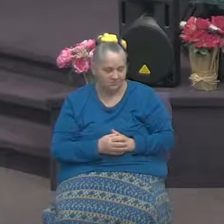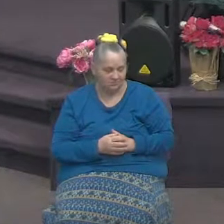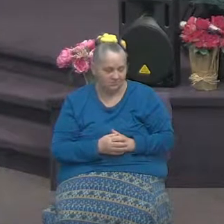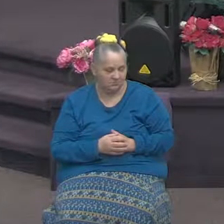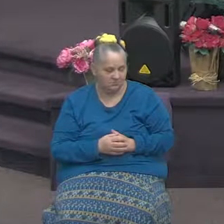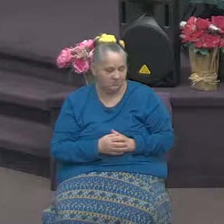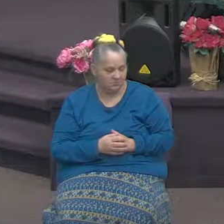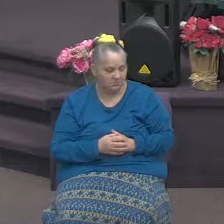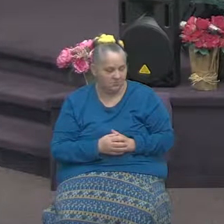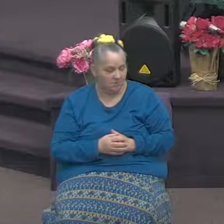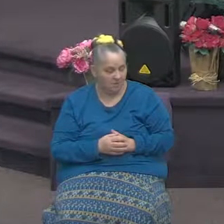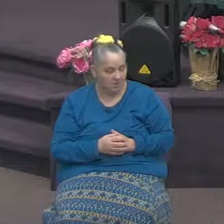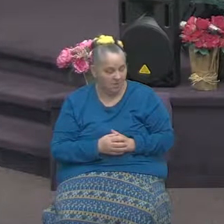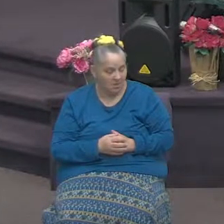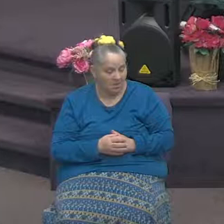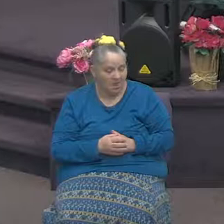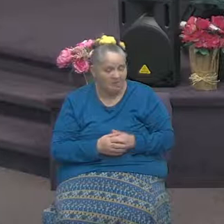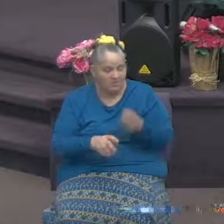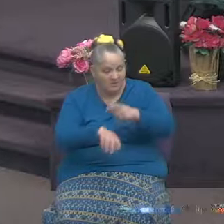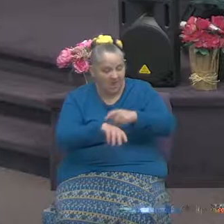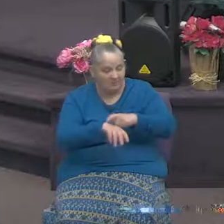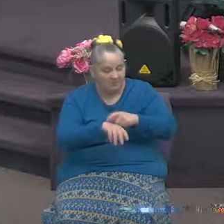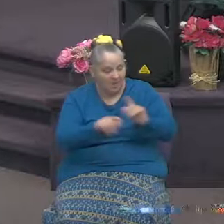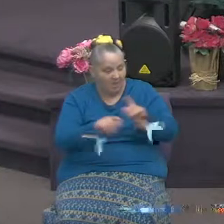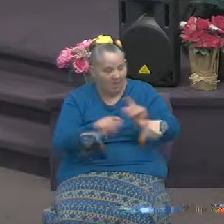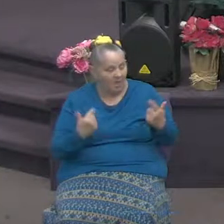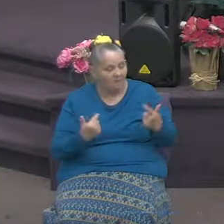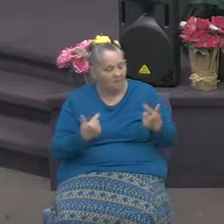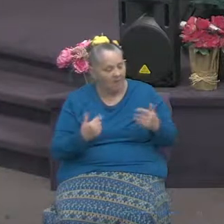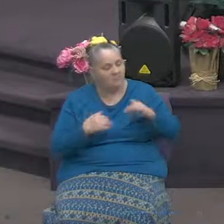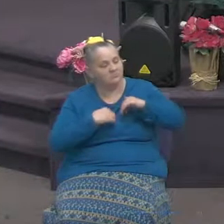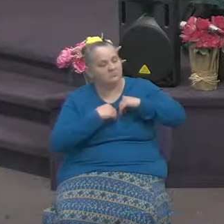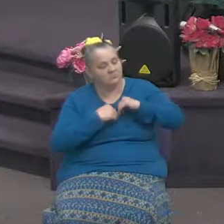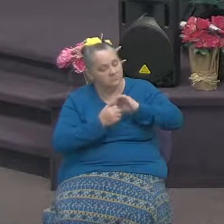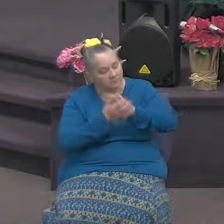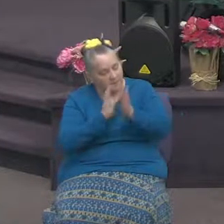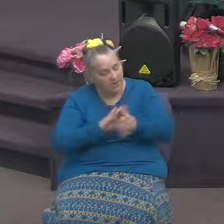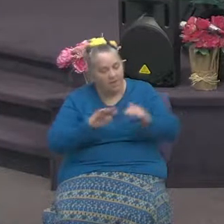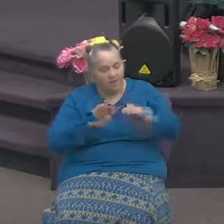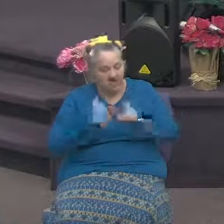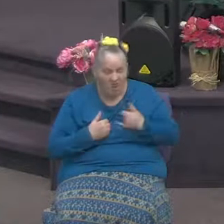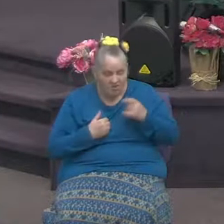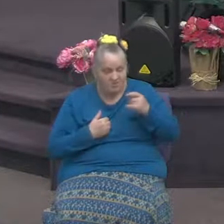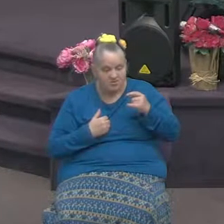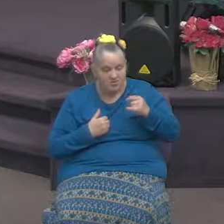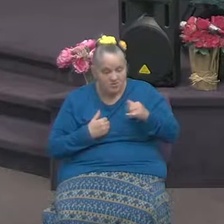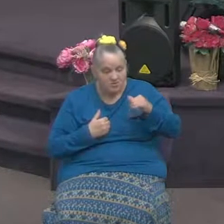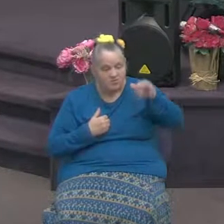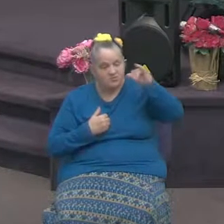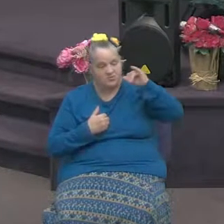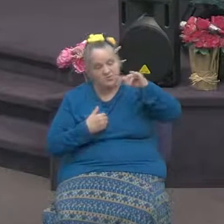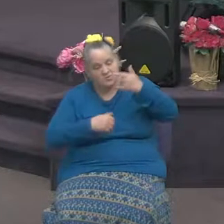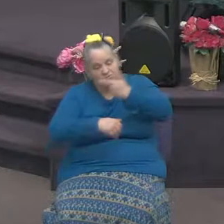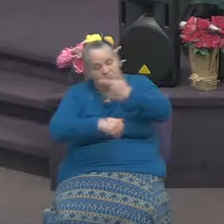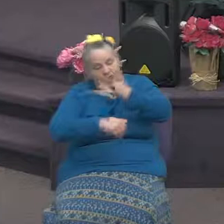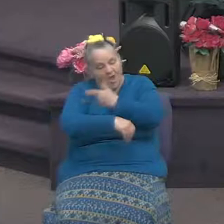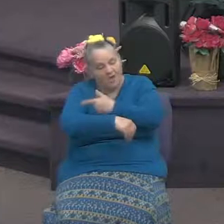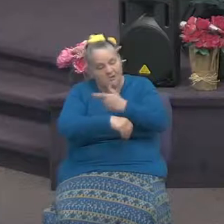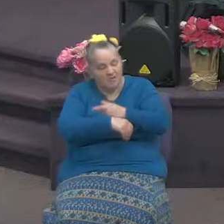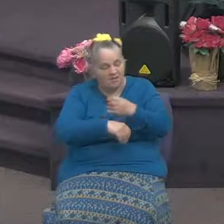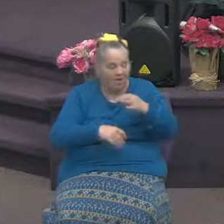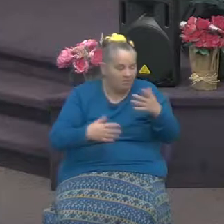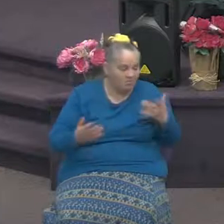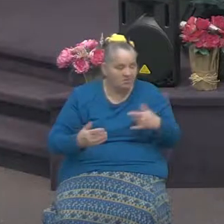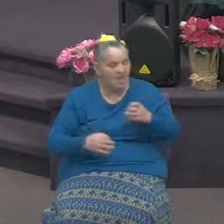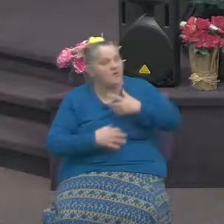You see, there came a place in my personal life when I was tired of all the drugs and ODing and all the things in life. And I